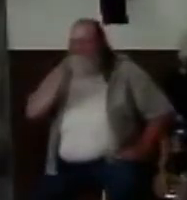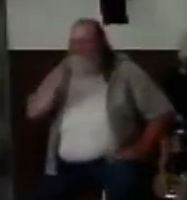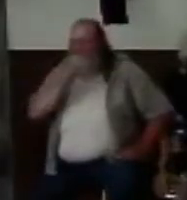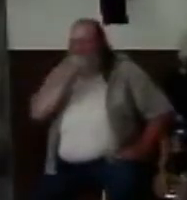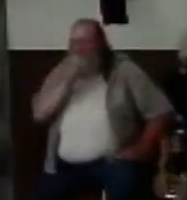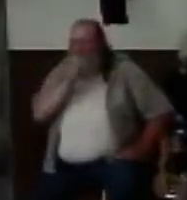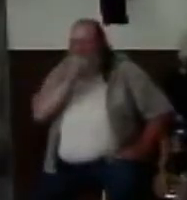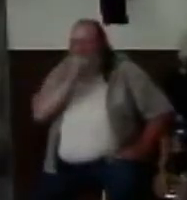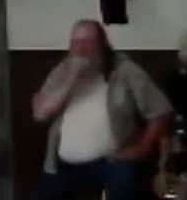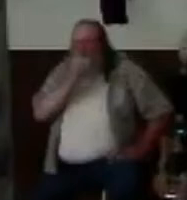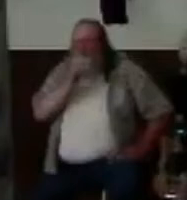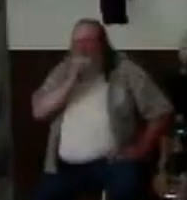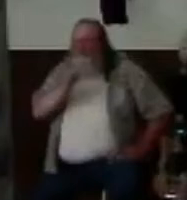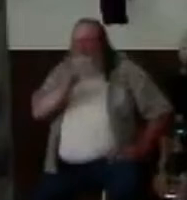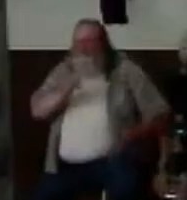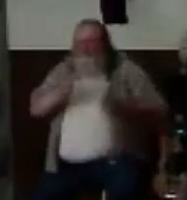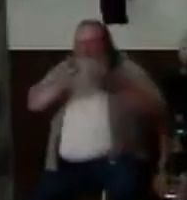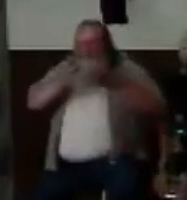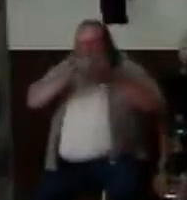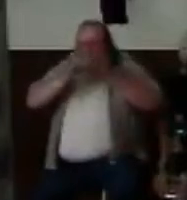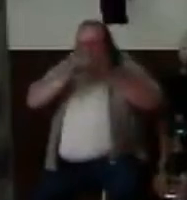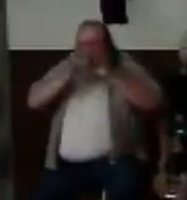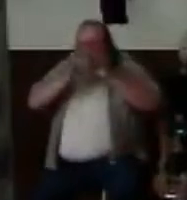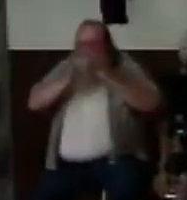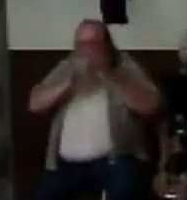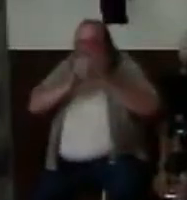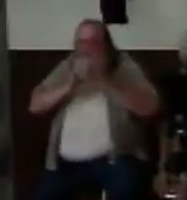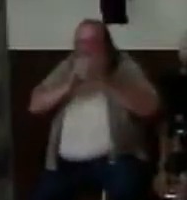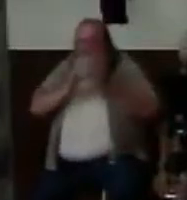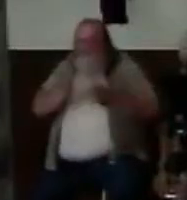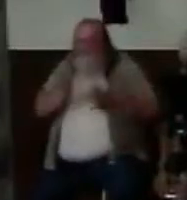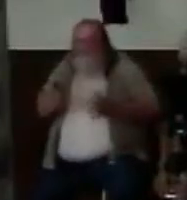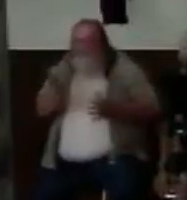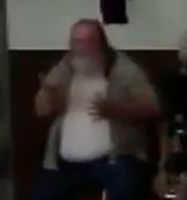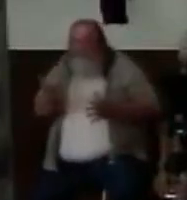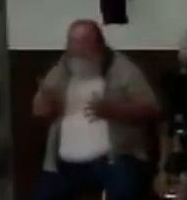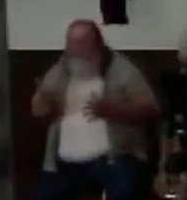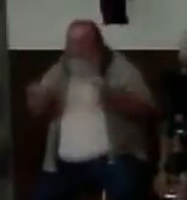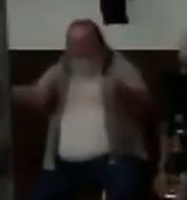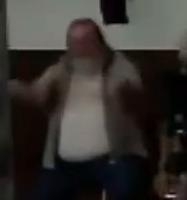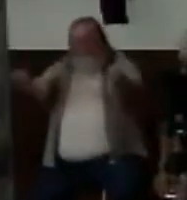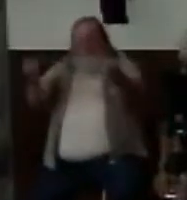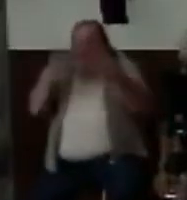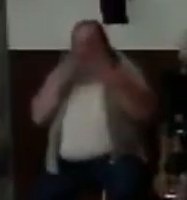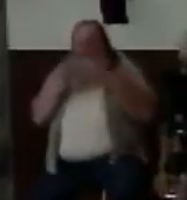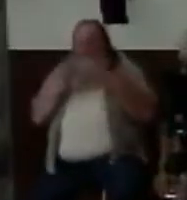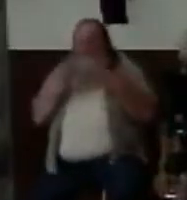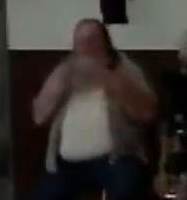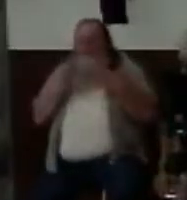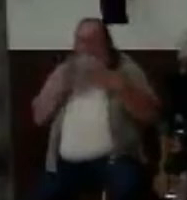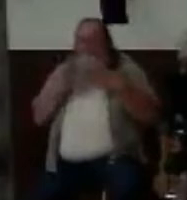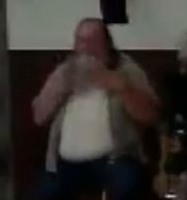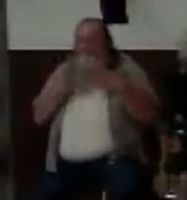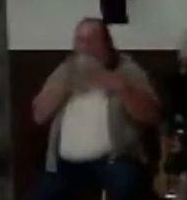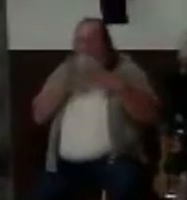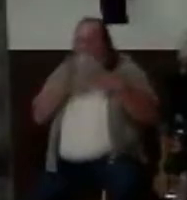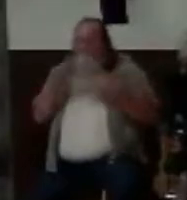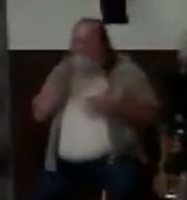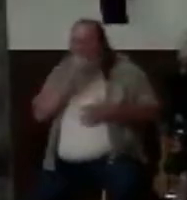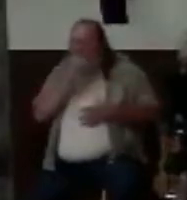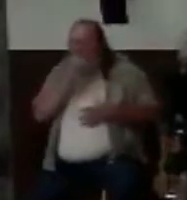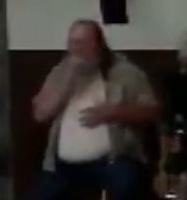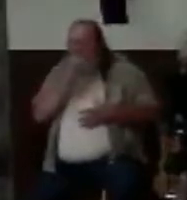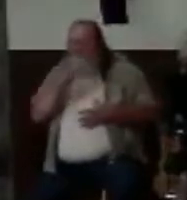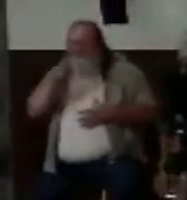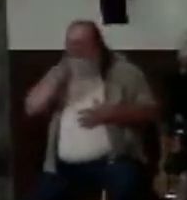is thirsty may come. No stipulations. If you're thirsty, you can come. Anyone who is